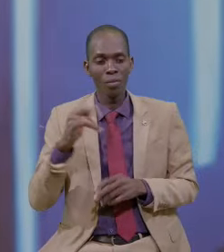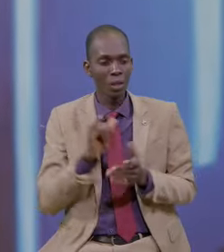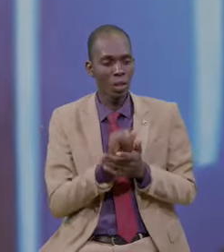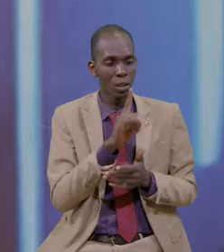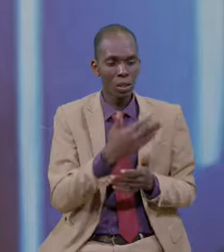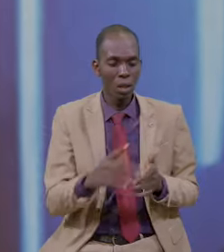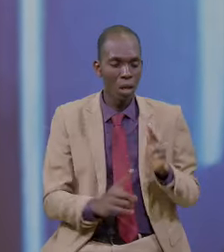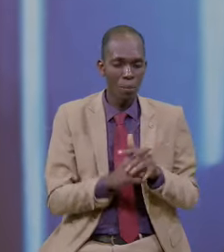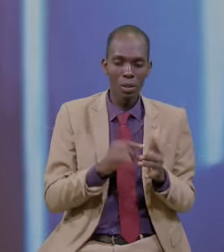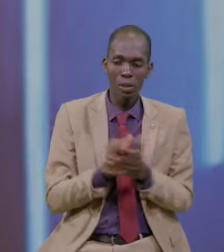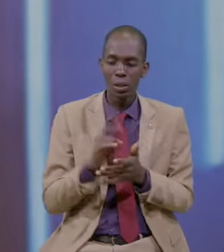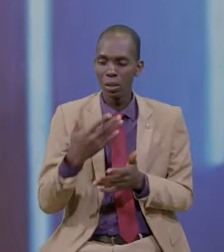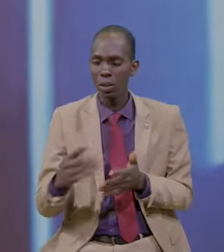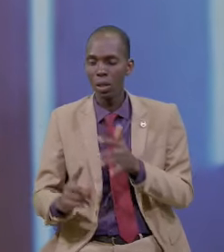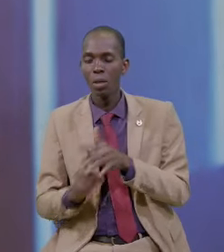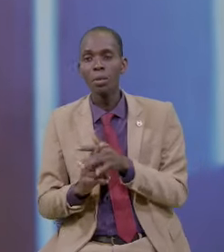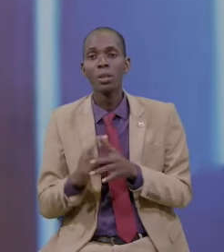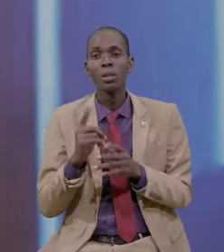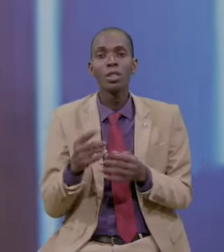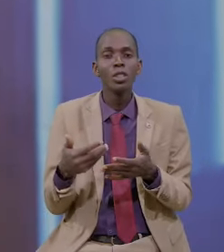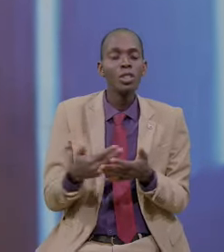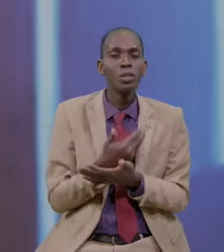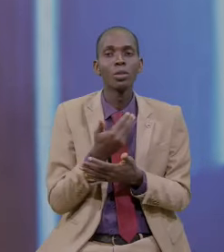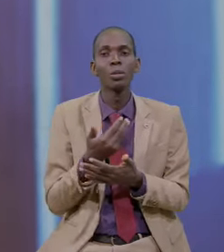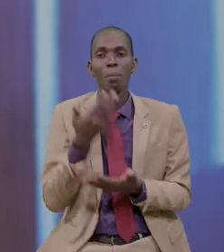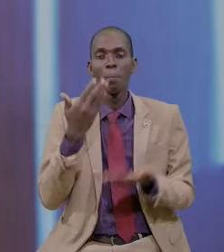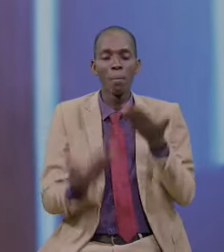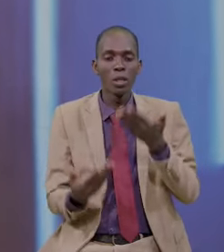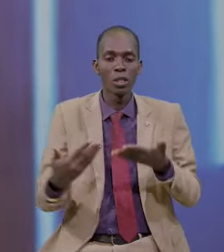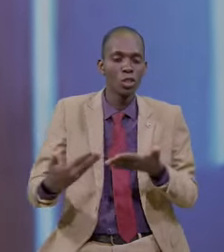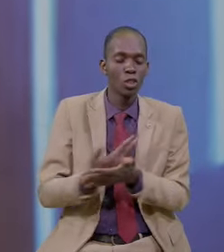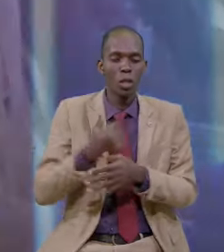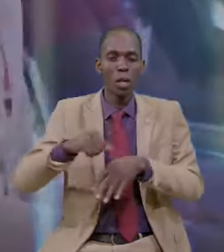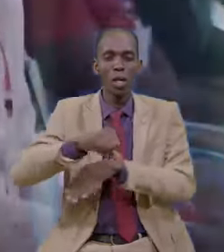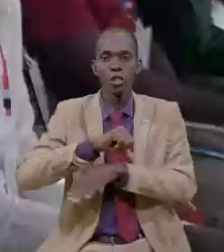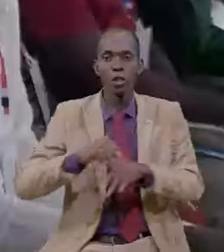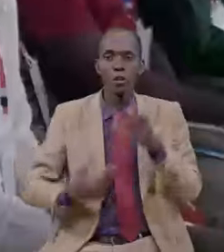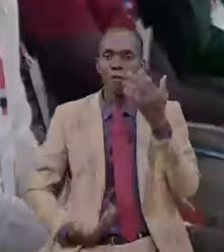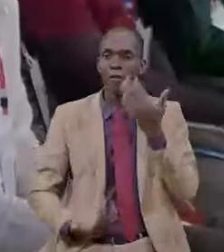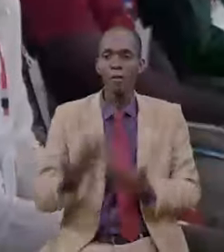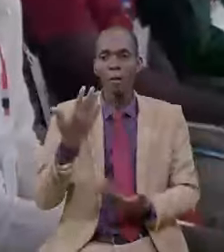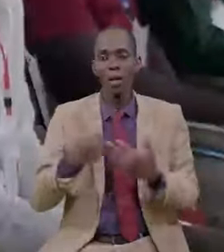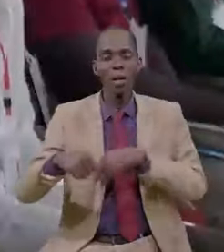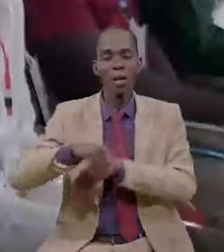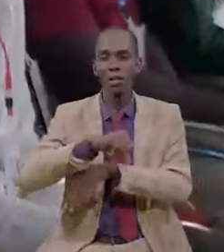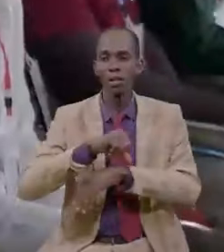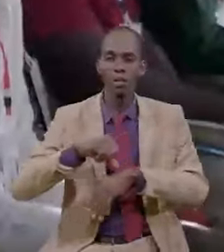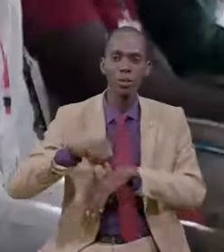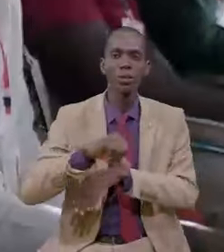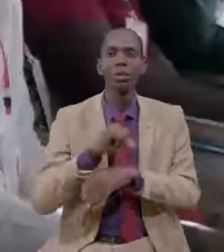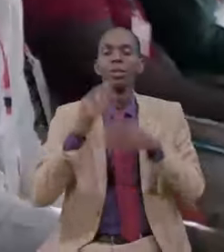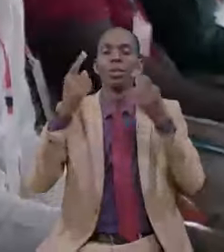up, may new anointing, fiery anointing, double anointing